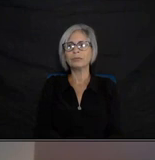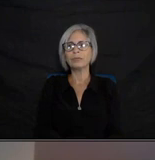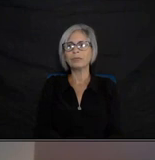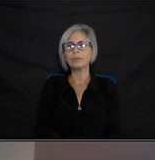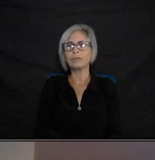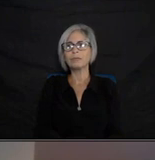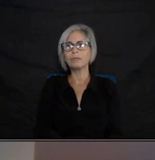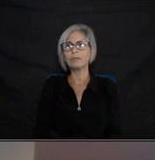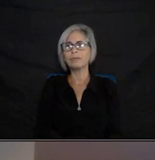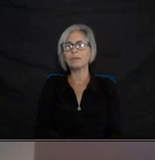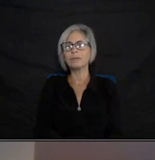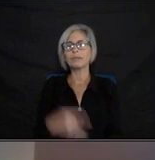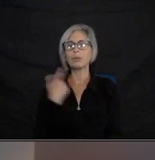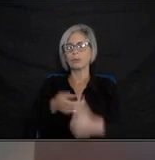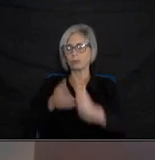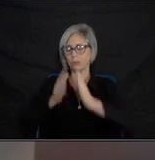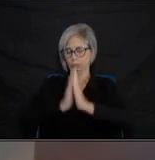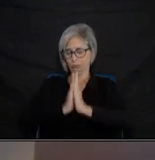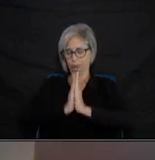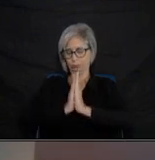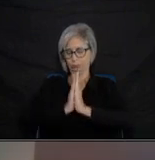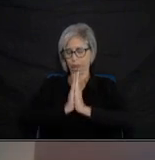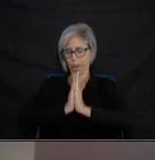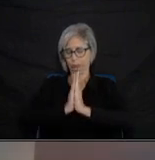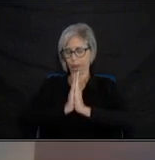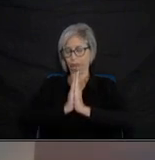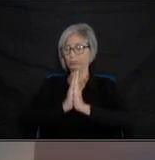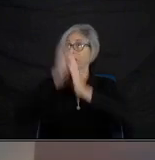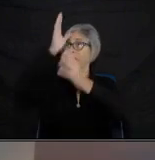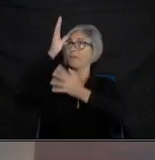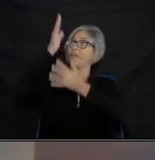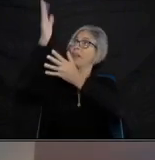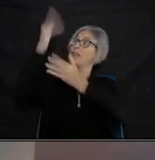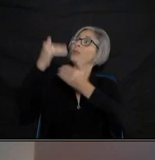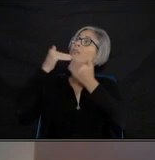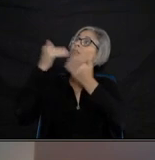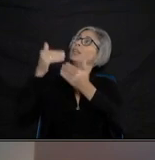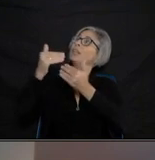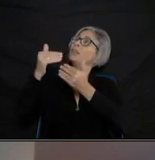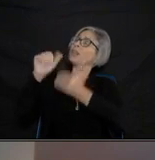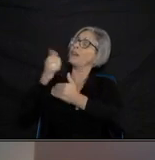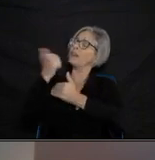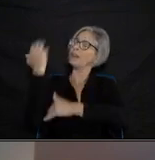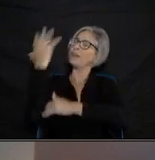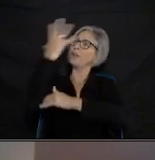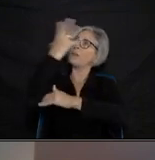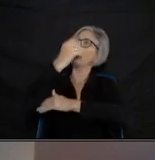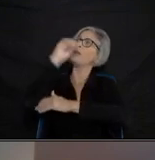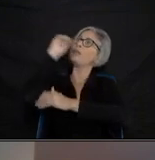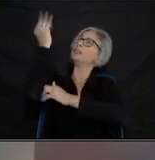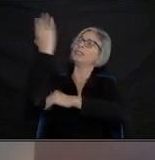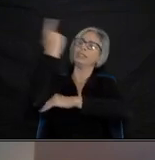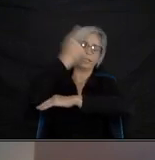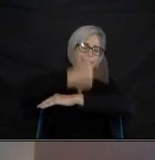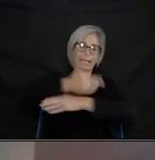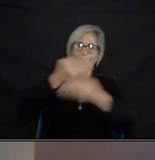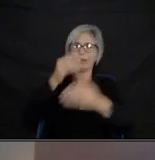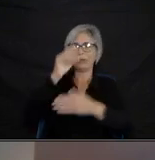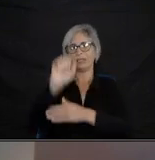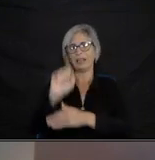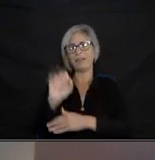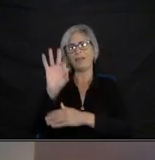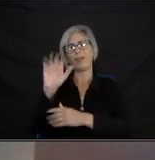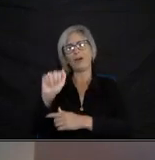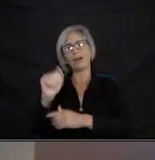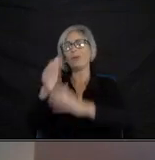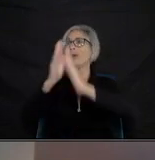Stay seated. Let us pray. Father, we thank you for another beautiful sunny day in South Florida. We